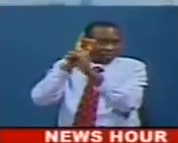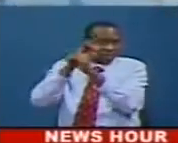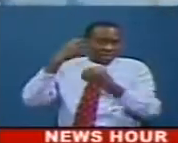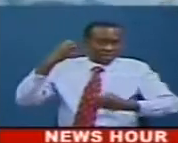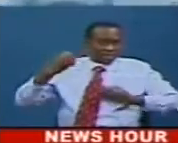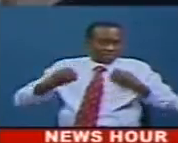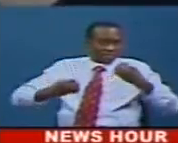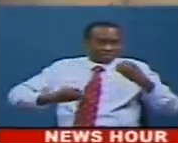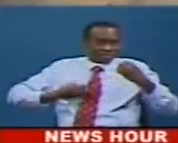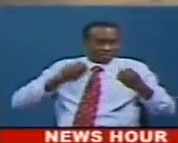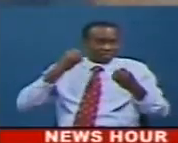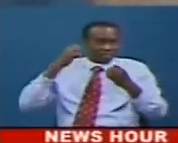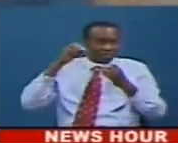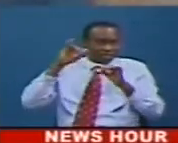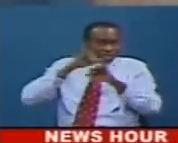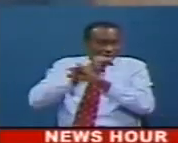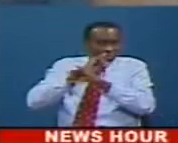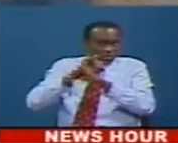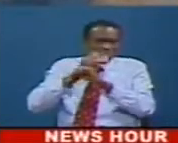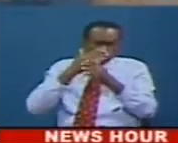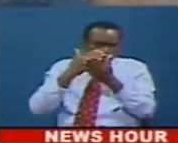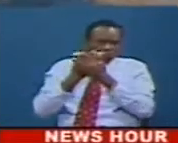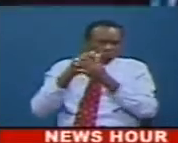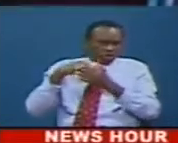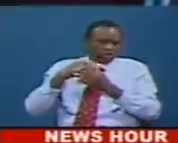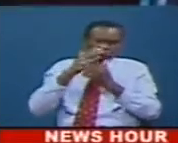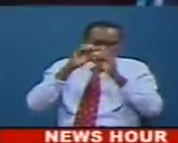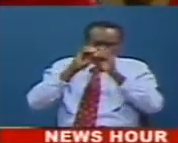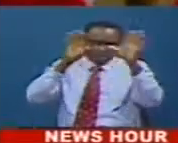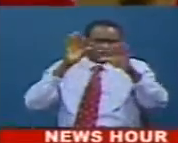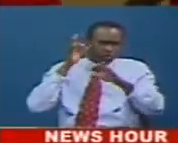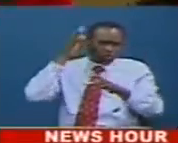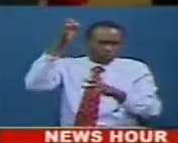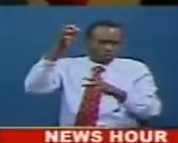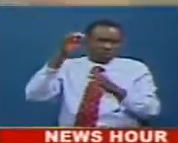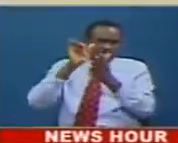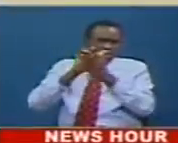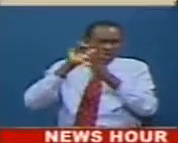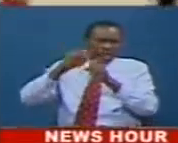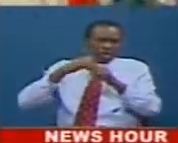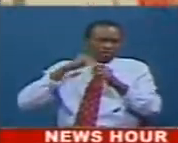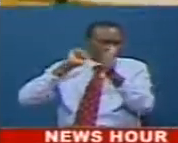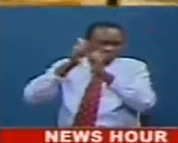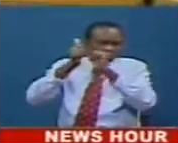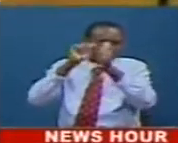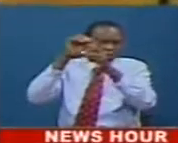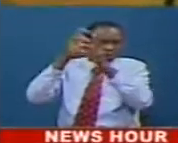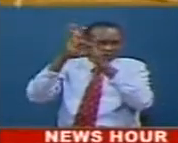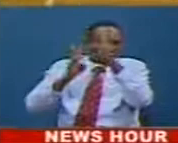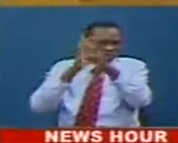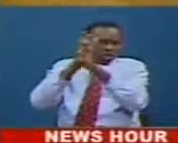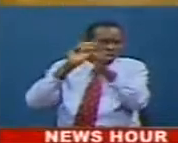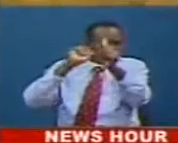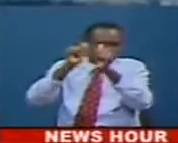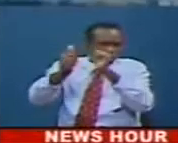industry is not so bleak, with the daily release of new songs and the trend of having dance challenges to complement these songs.